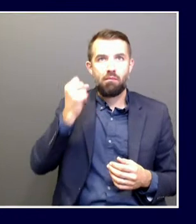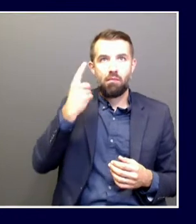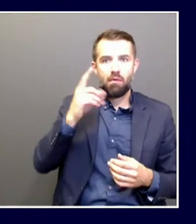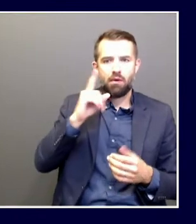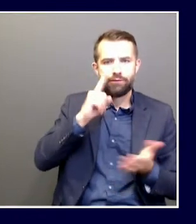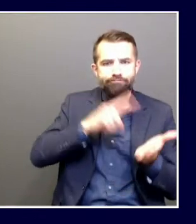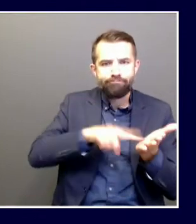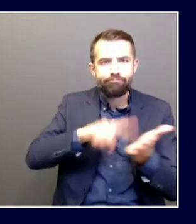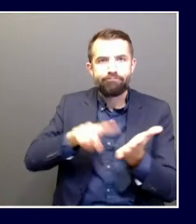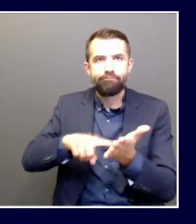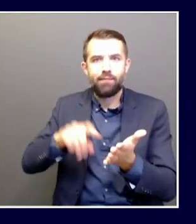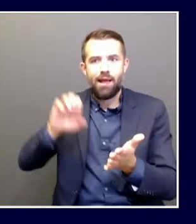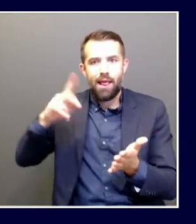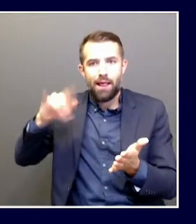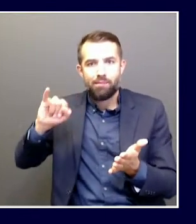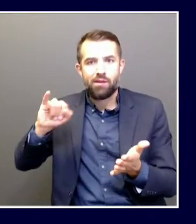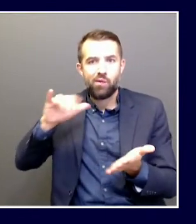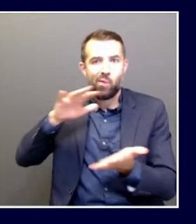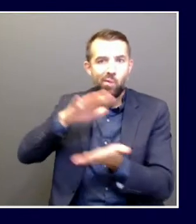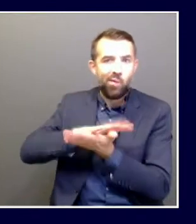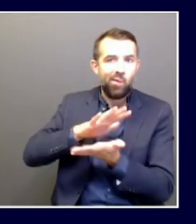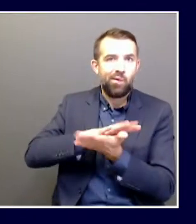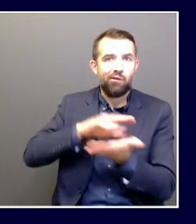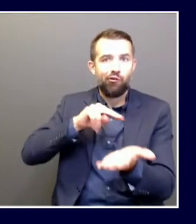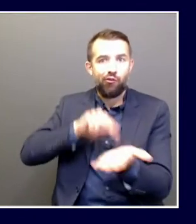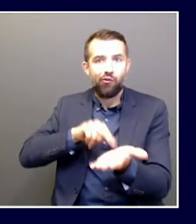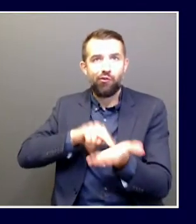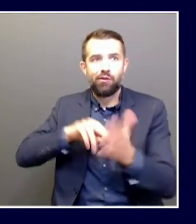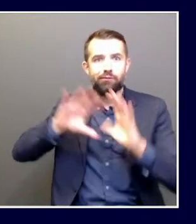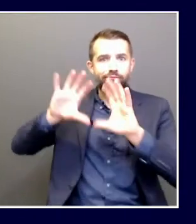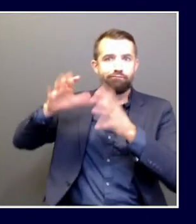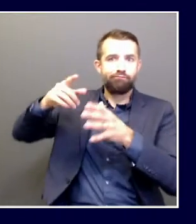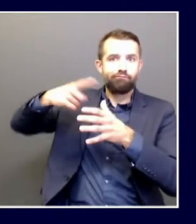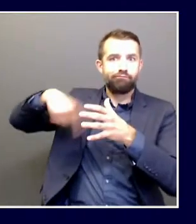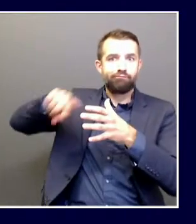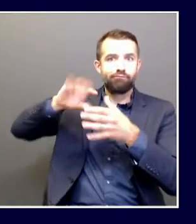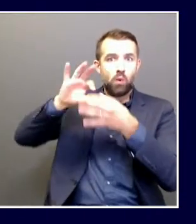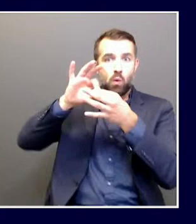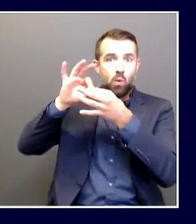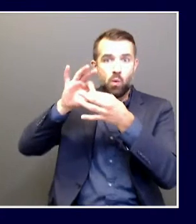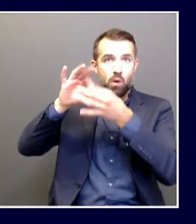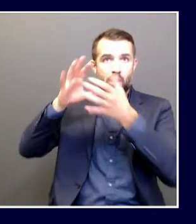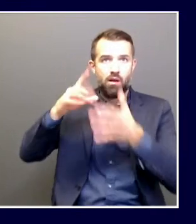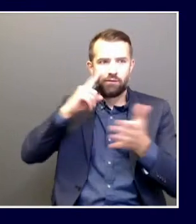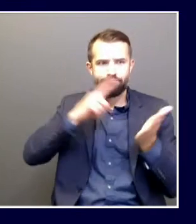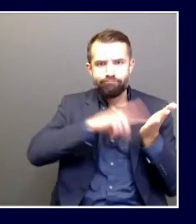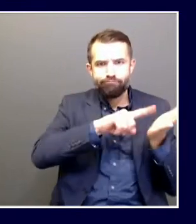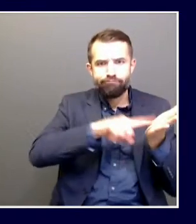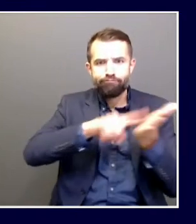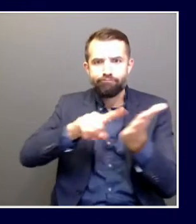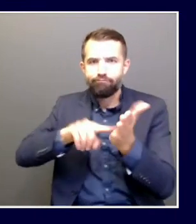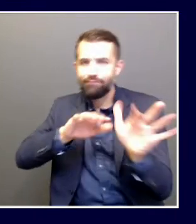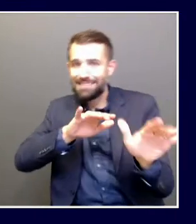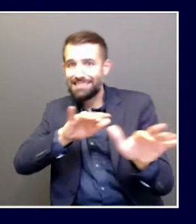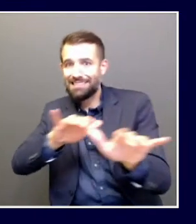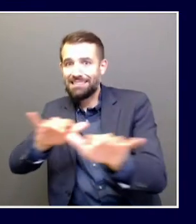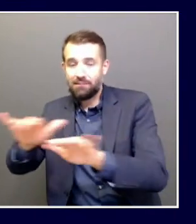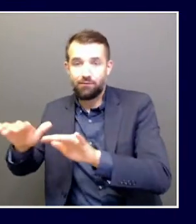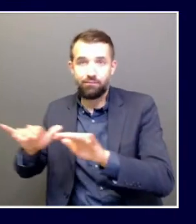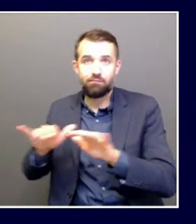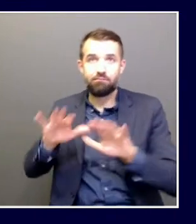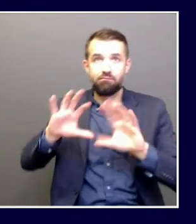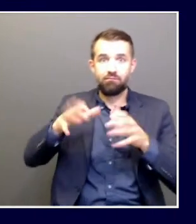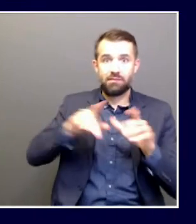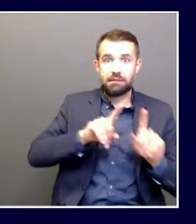school nurses. That's what they do in concert with each other. Pool testing is just the early warning system.